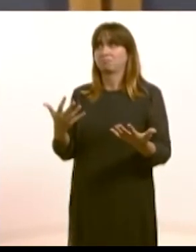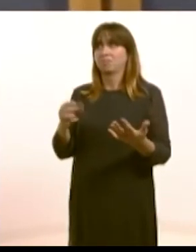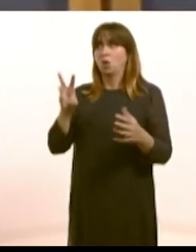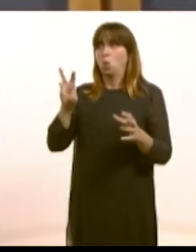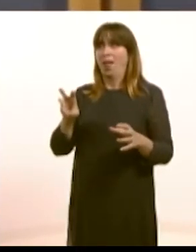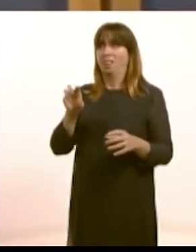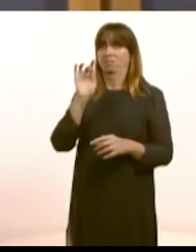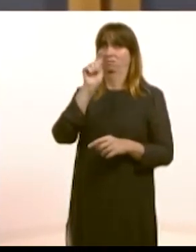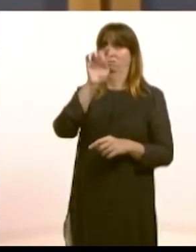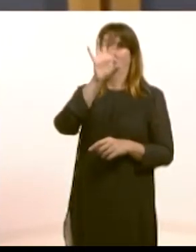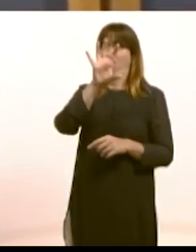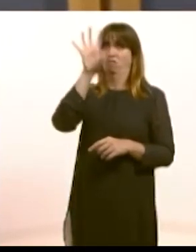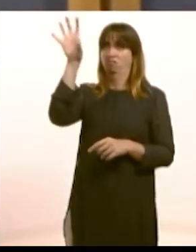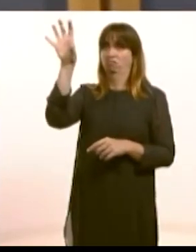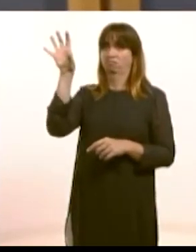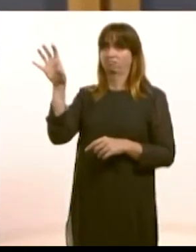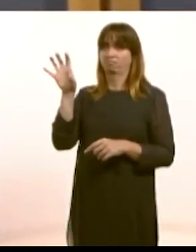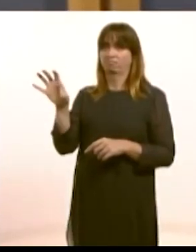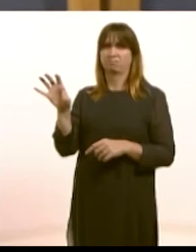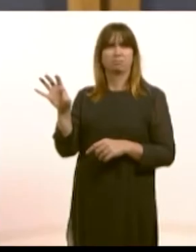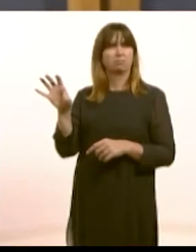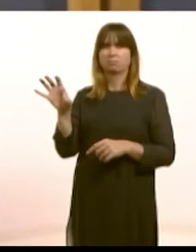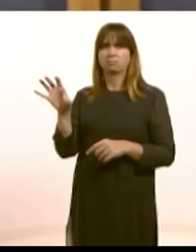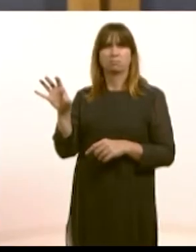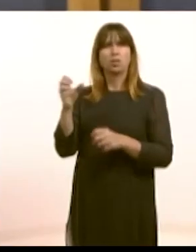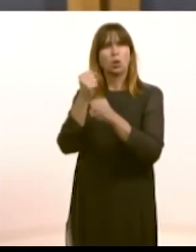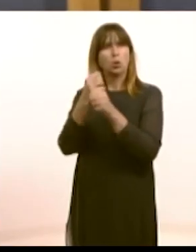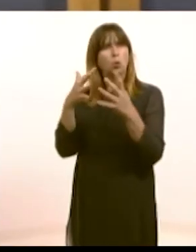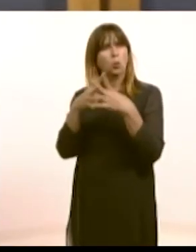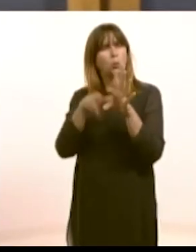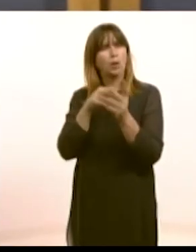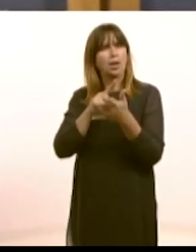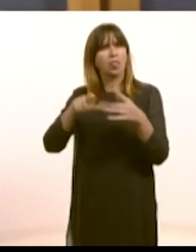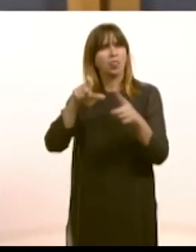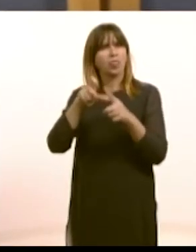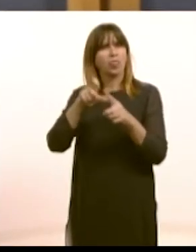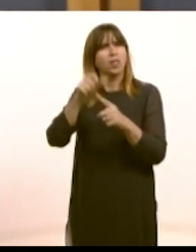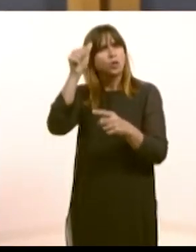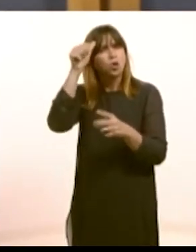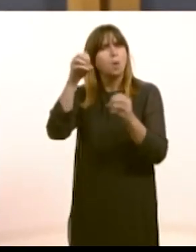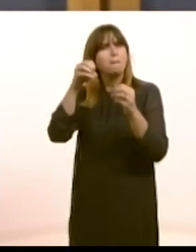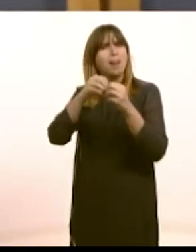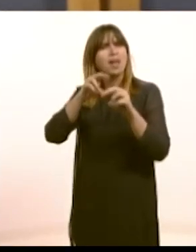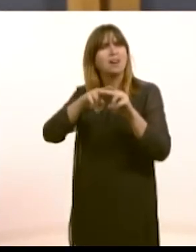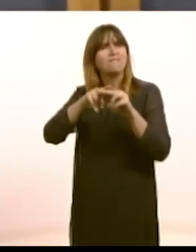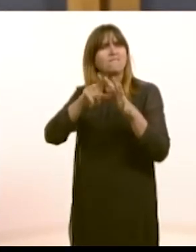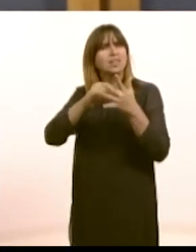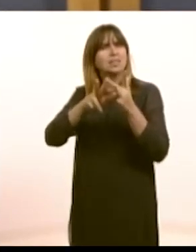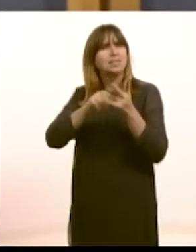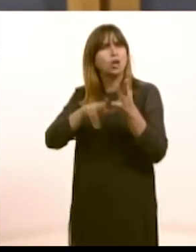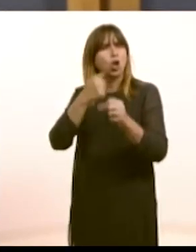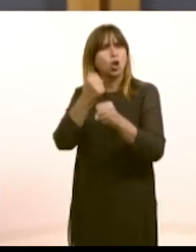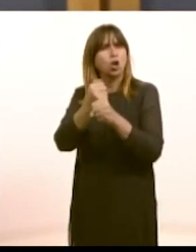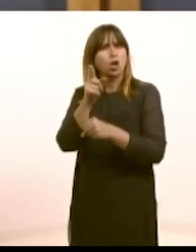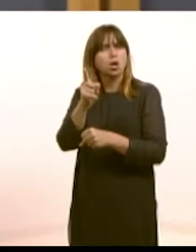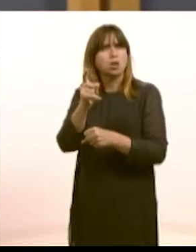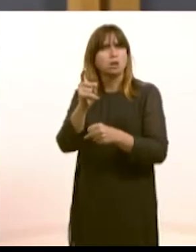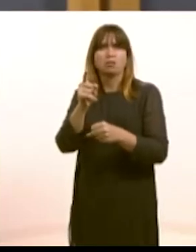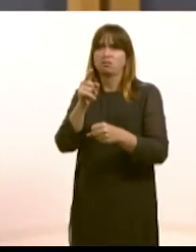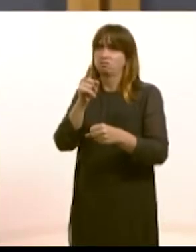where that remains just an aspiration. And in Gwynedd in particular, the area around Blaenau Ffestiniog, the record is exactly the